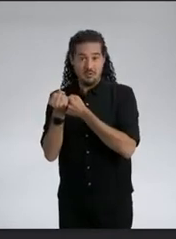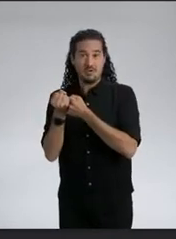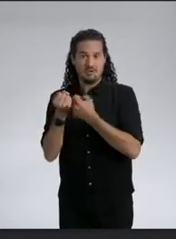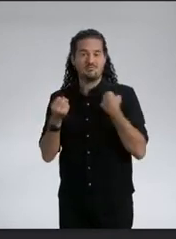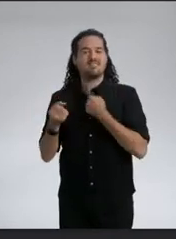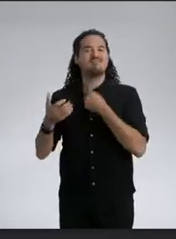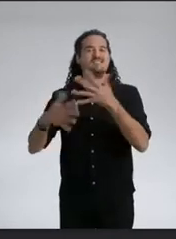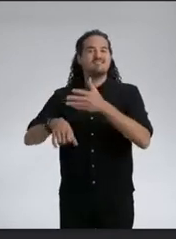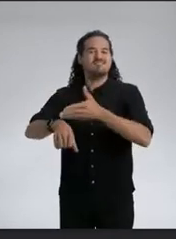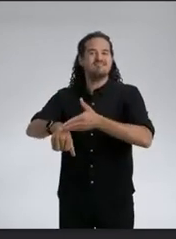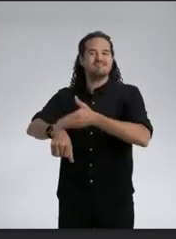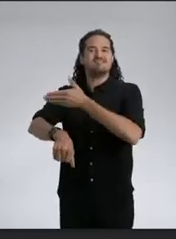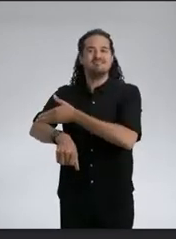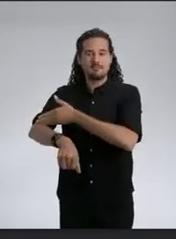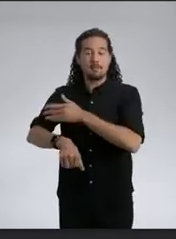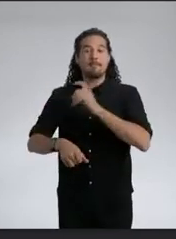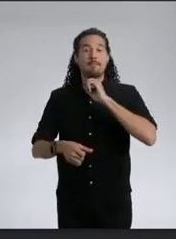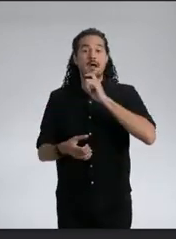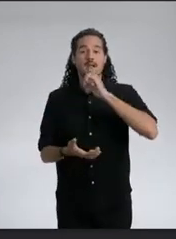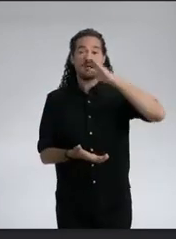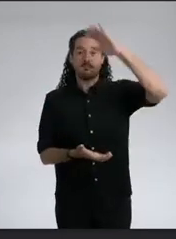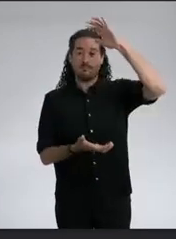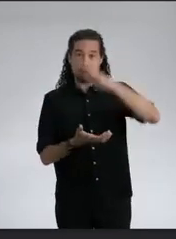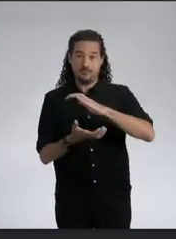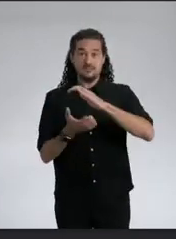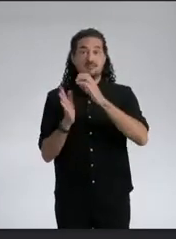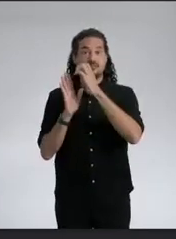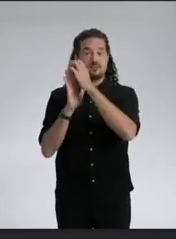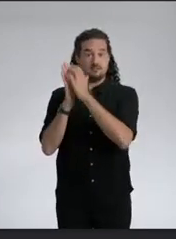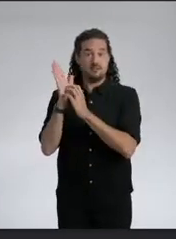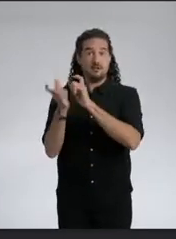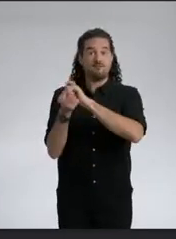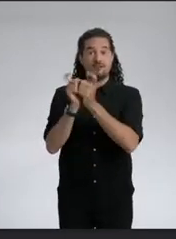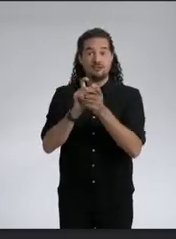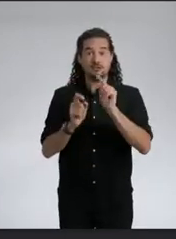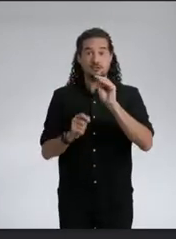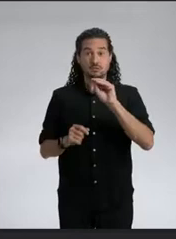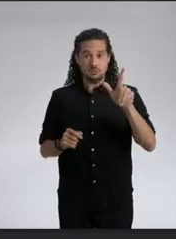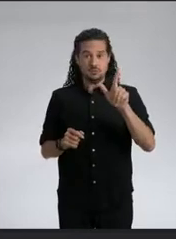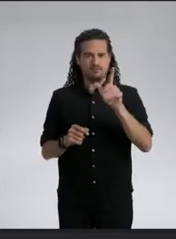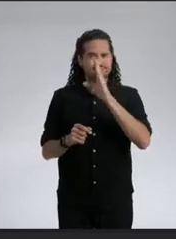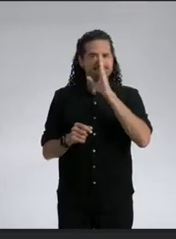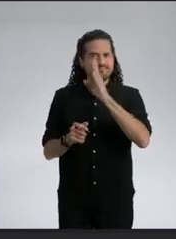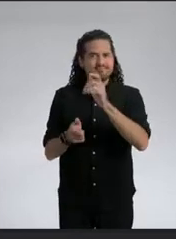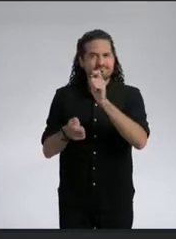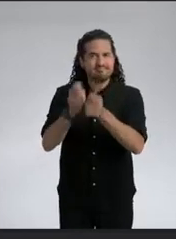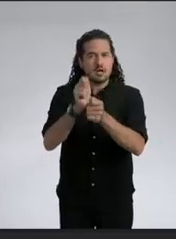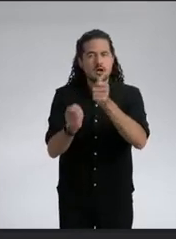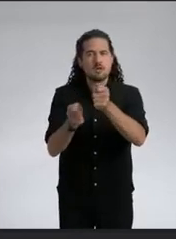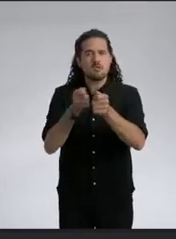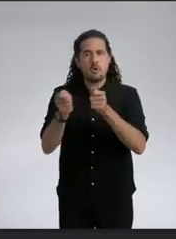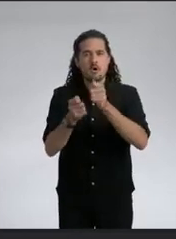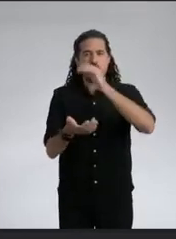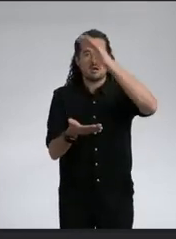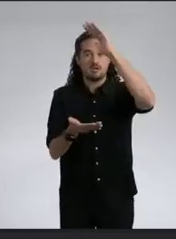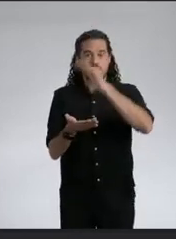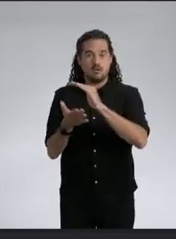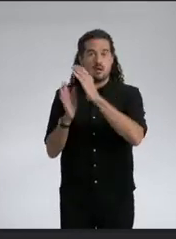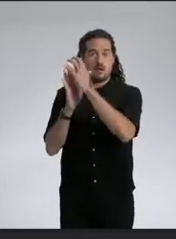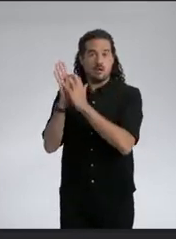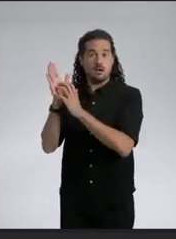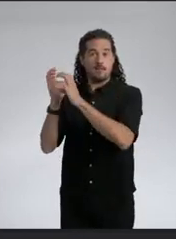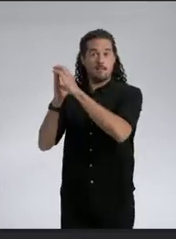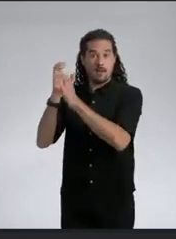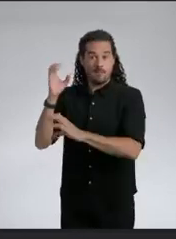metal texture converter tool to give you direct control over the texture converter compression pipeline, added all new gamma-aware pixel